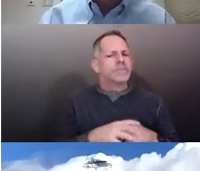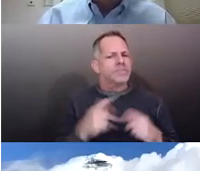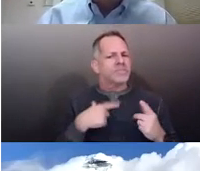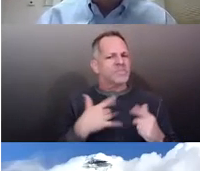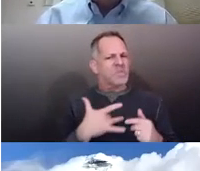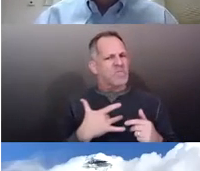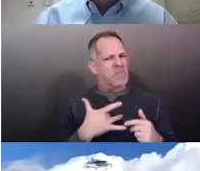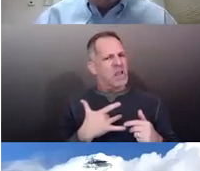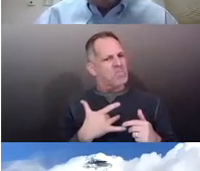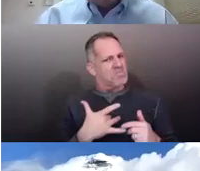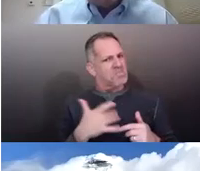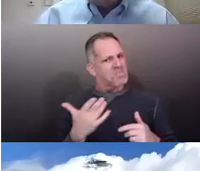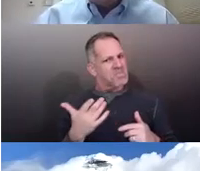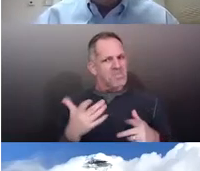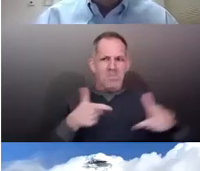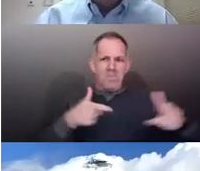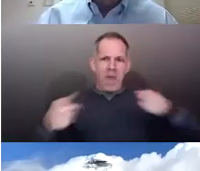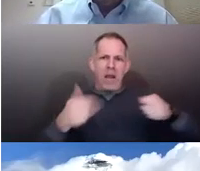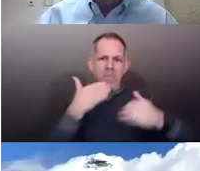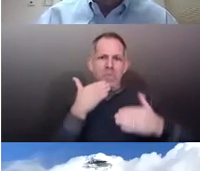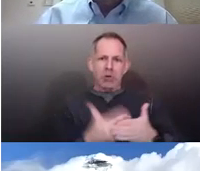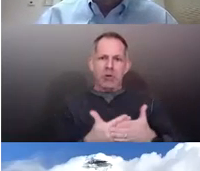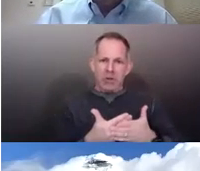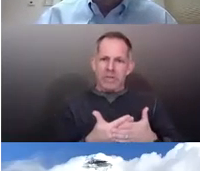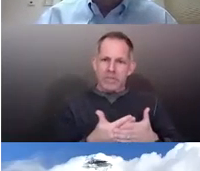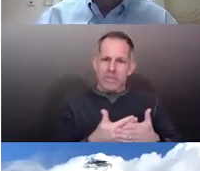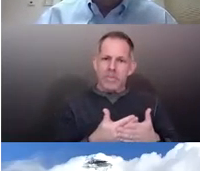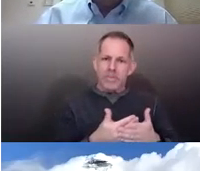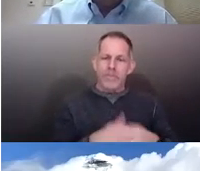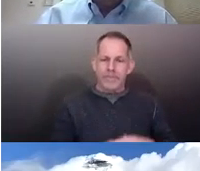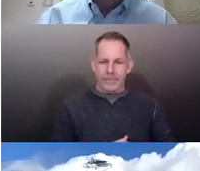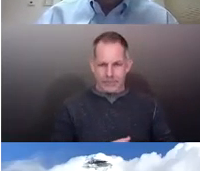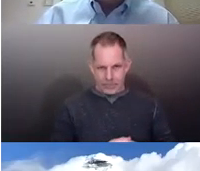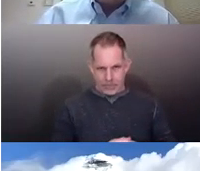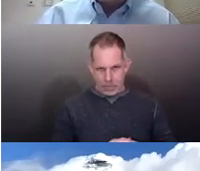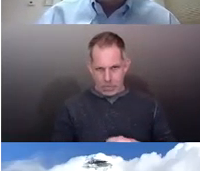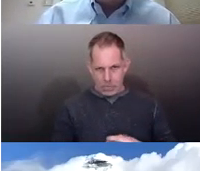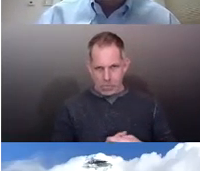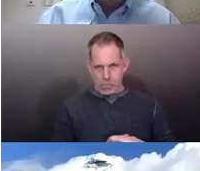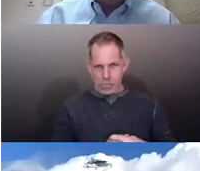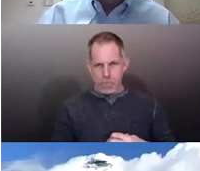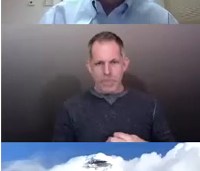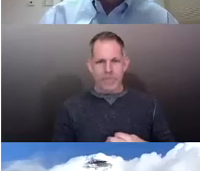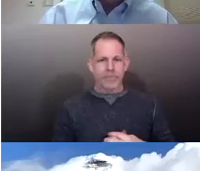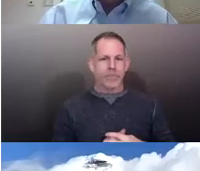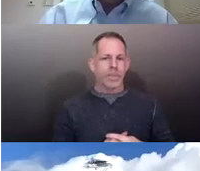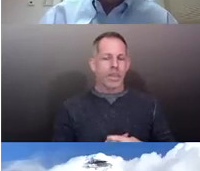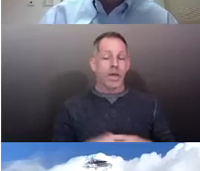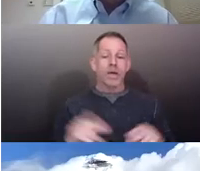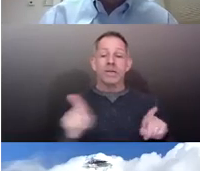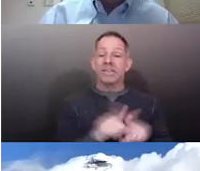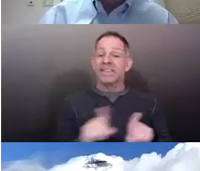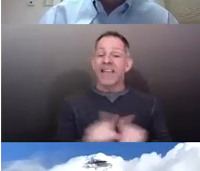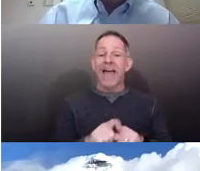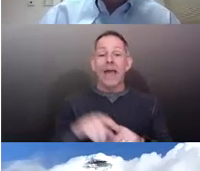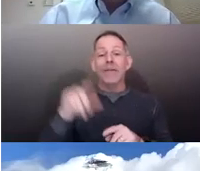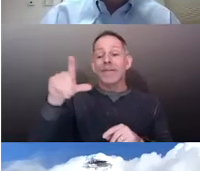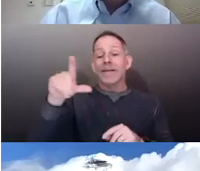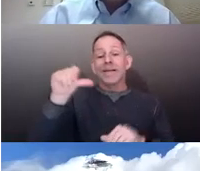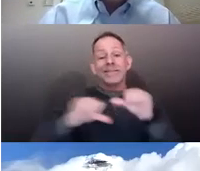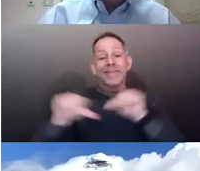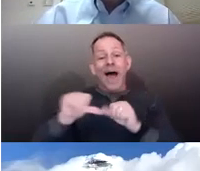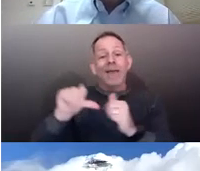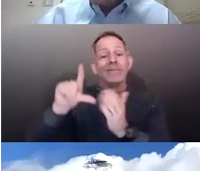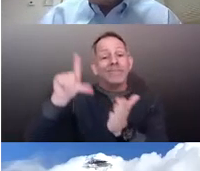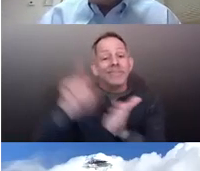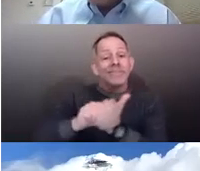suggests to me, along with what we're seeing in the scientific literature, that those clouds of droplets that hang in the air for a few